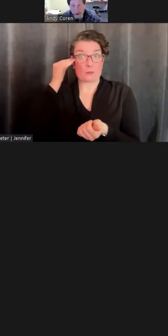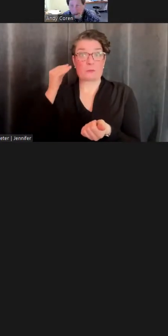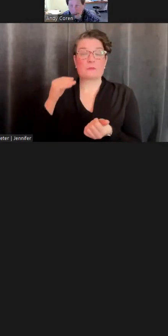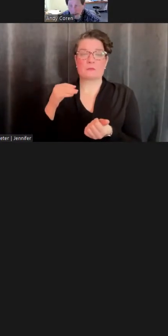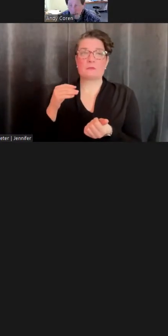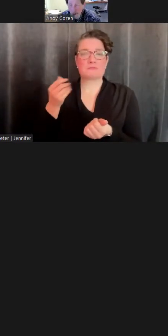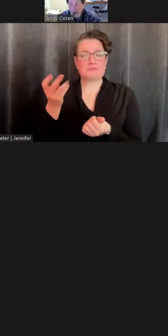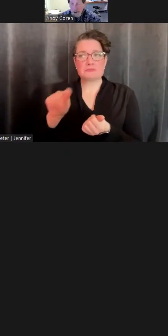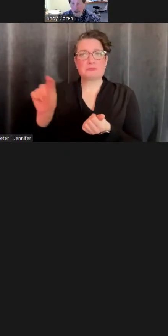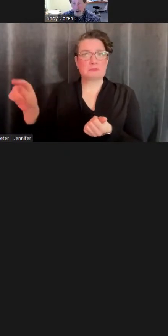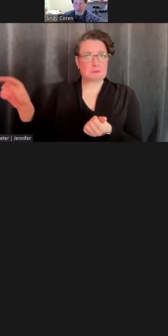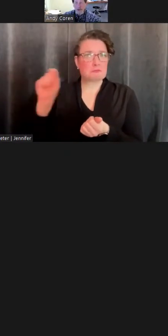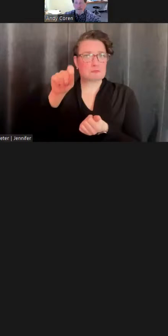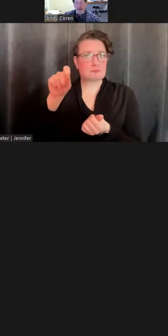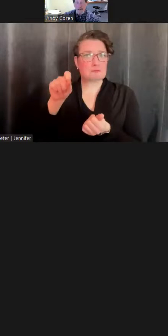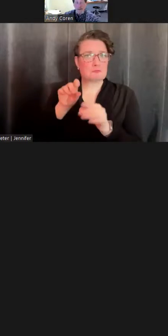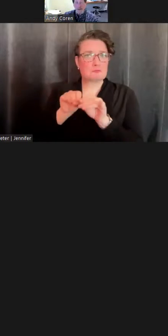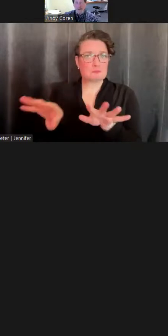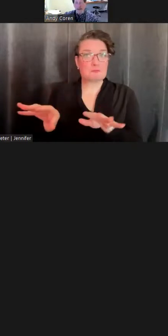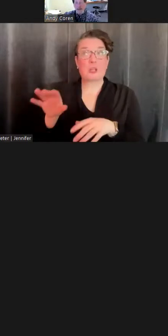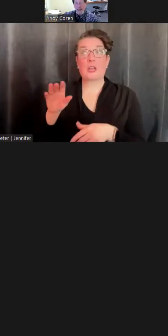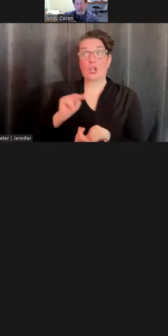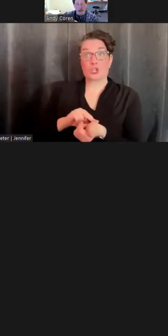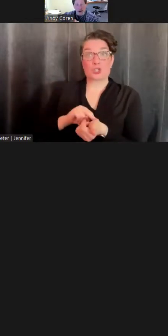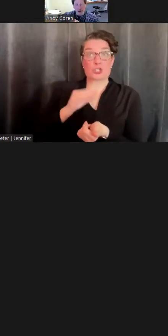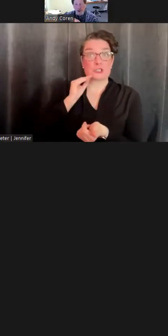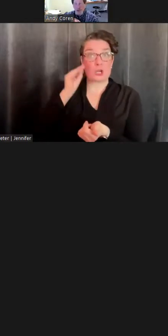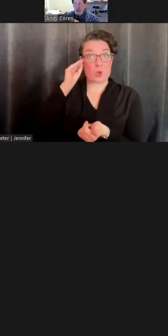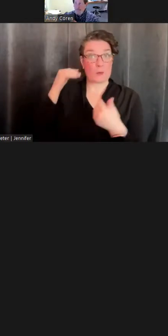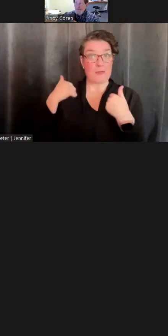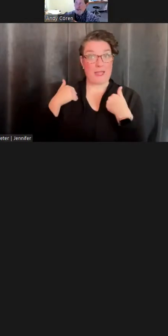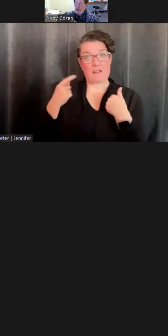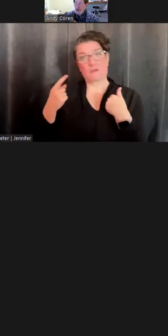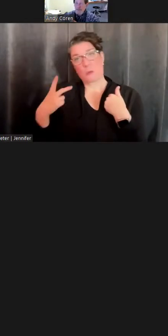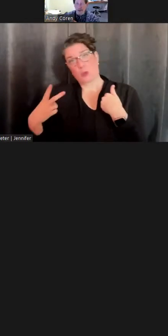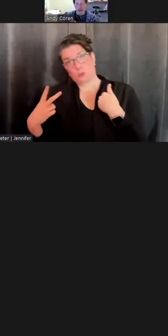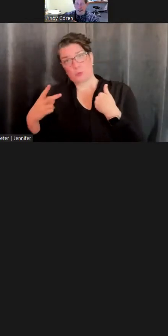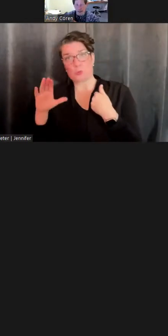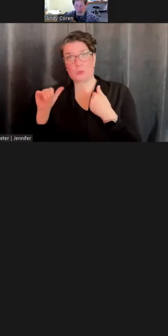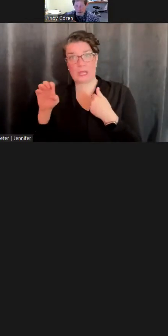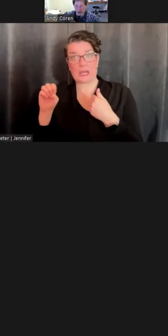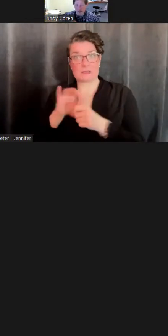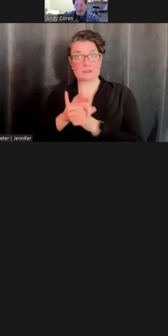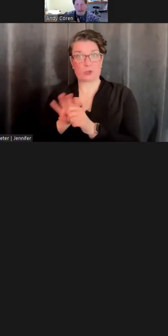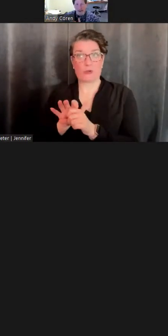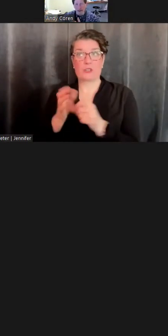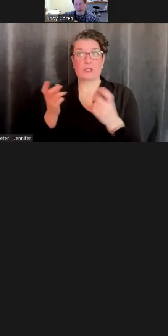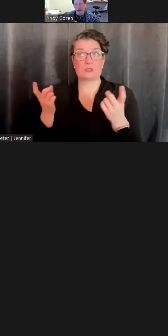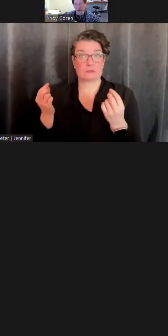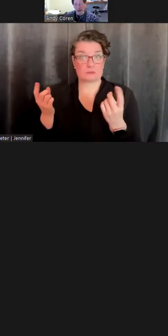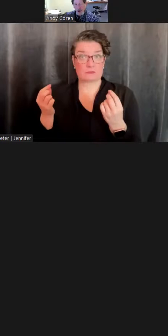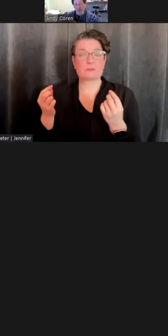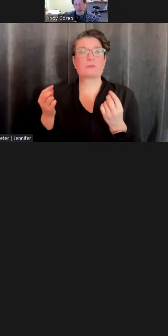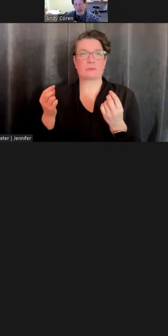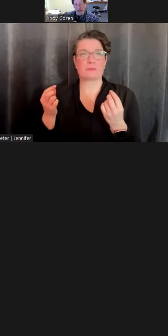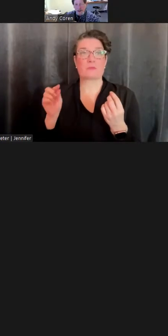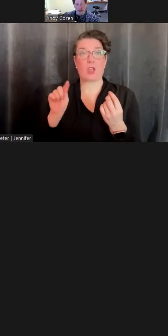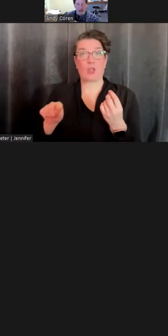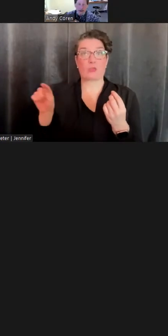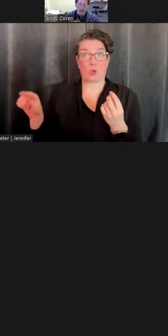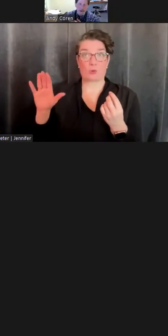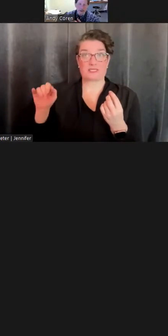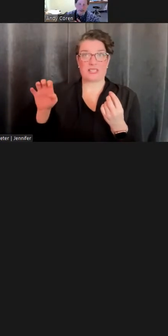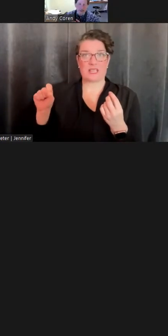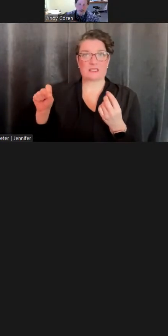affected. When nursing homes are affected with a case or two of COVID, they segregate those COVID